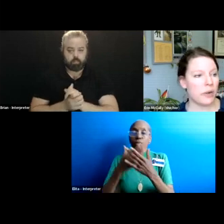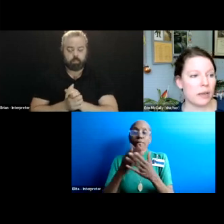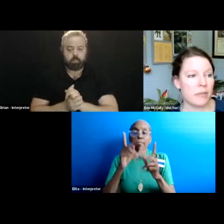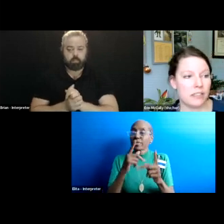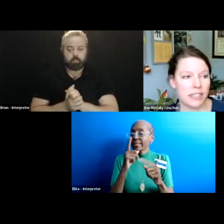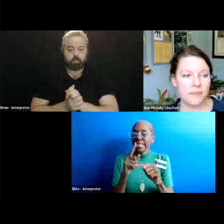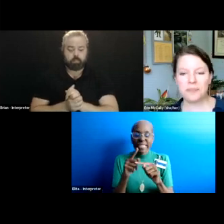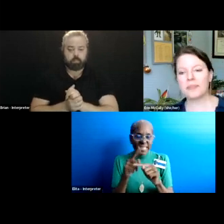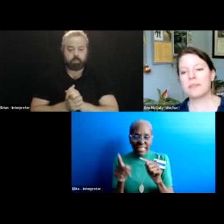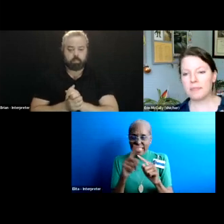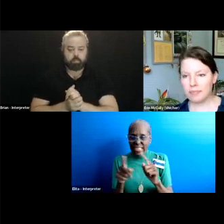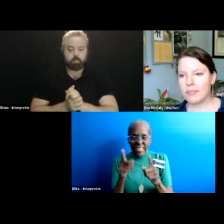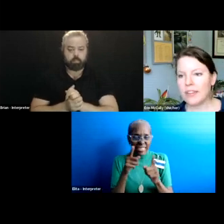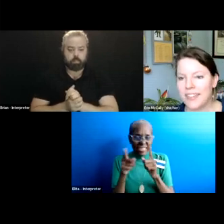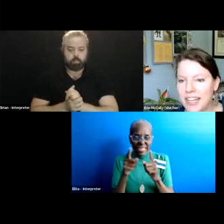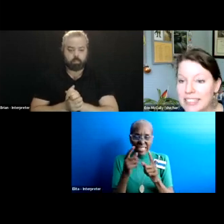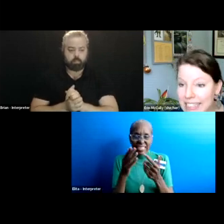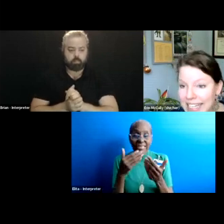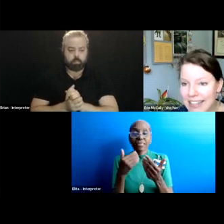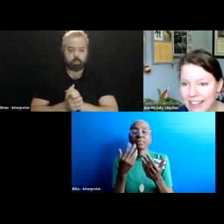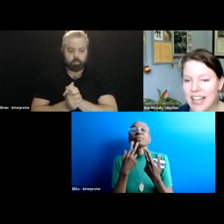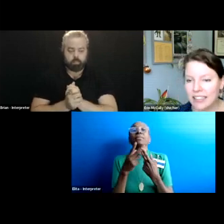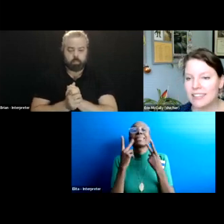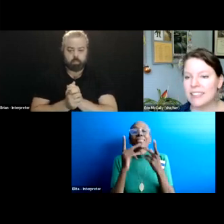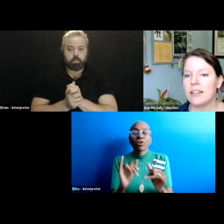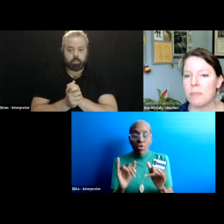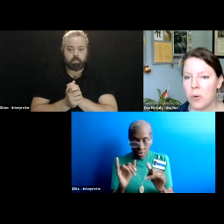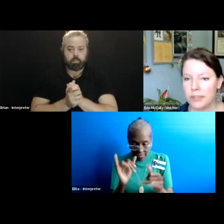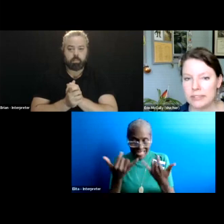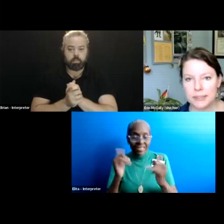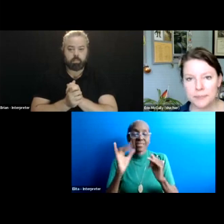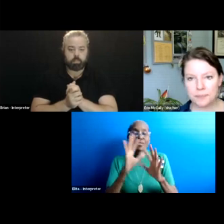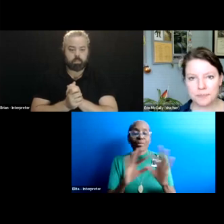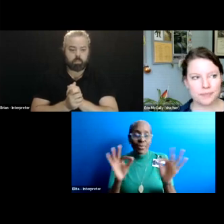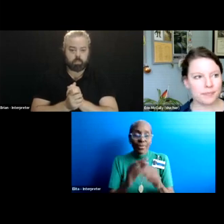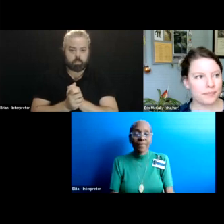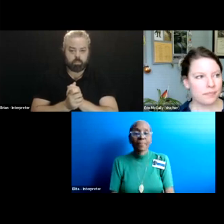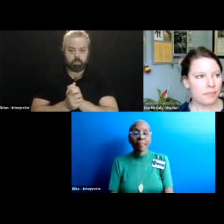distinguish between them easily, they can see that that is still important.